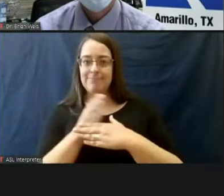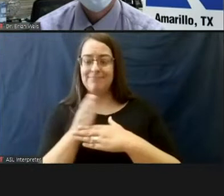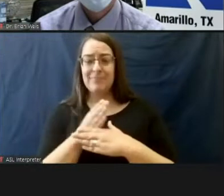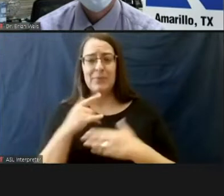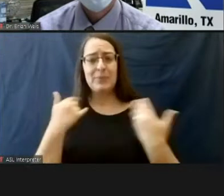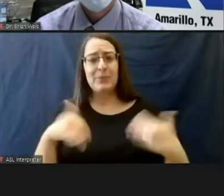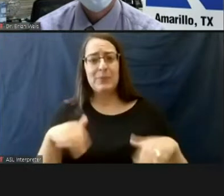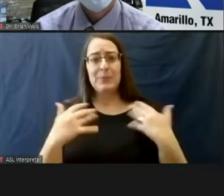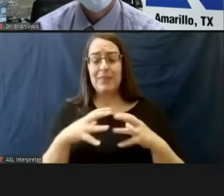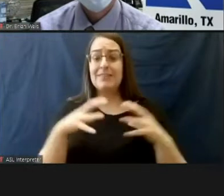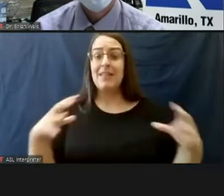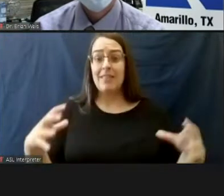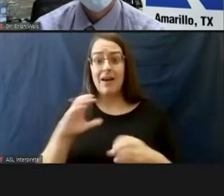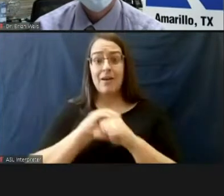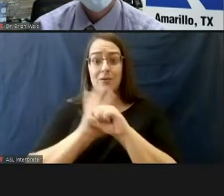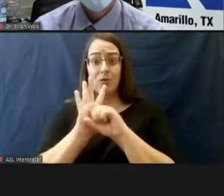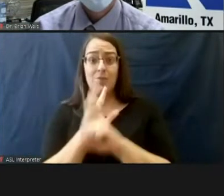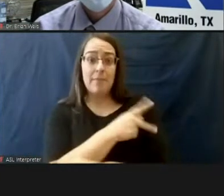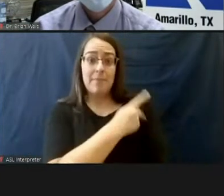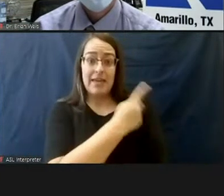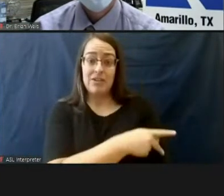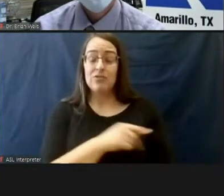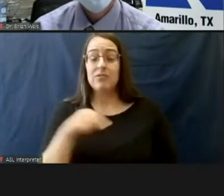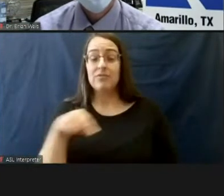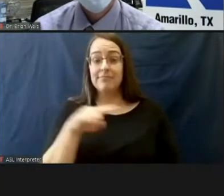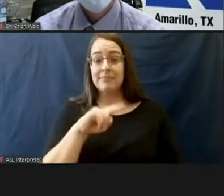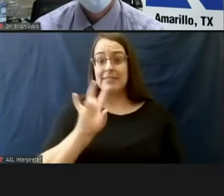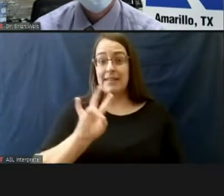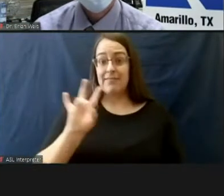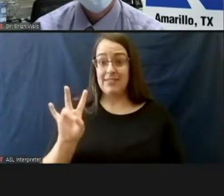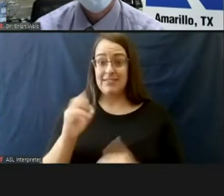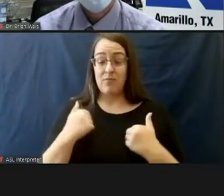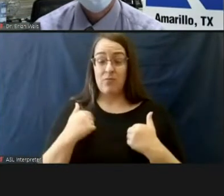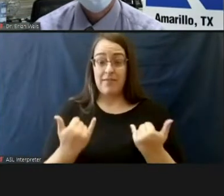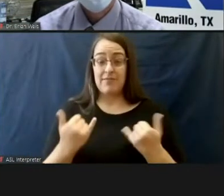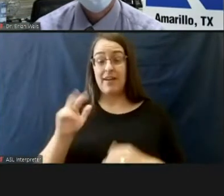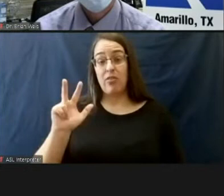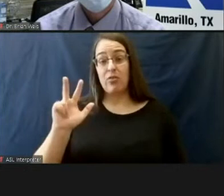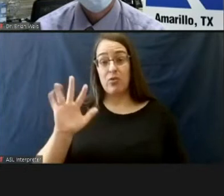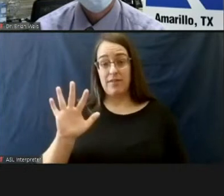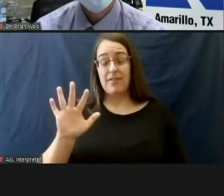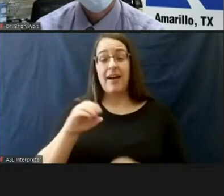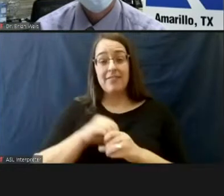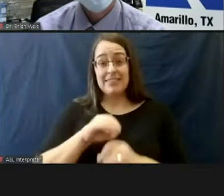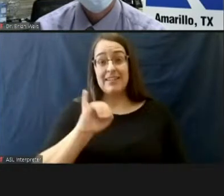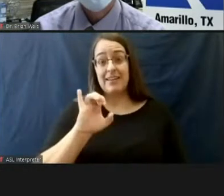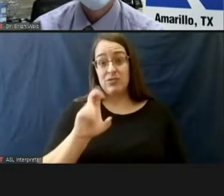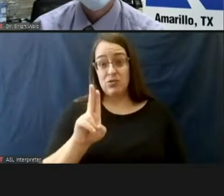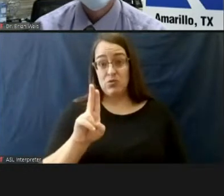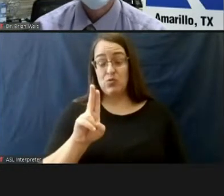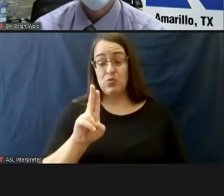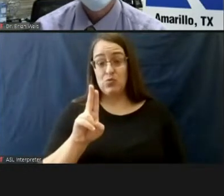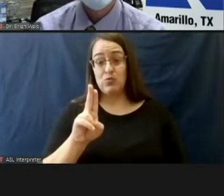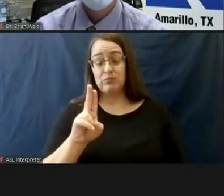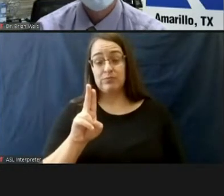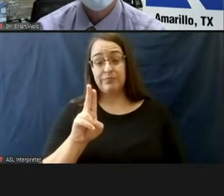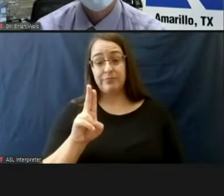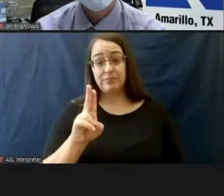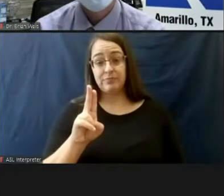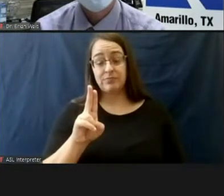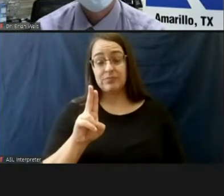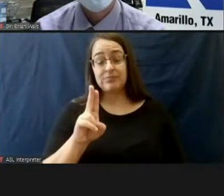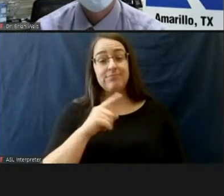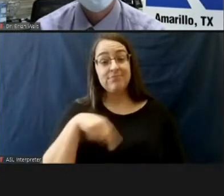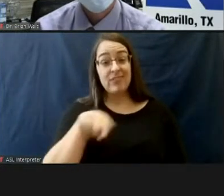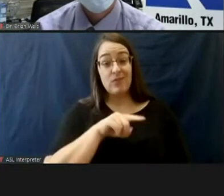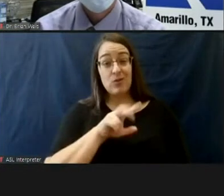COVID patients. Of those 77 we have currently, 35 of them are in the ICU. And of the 35 that